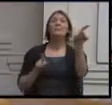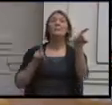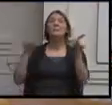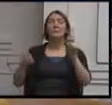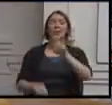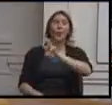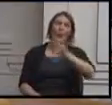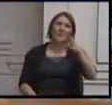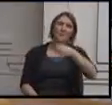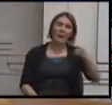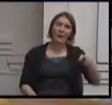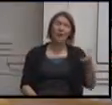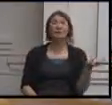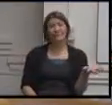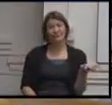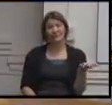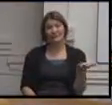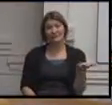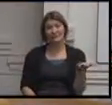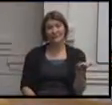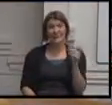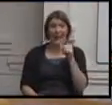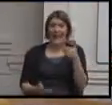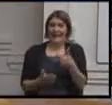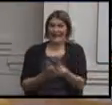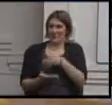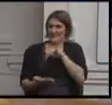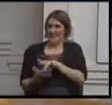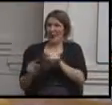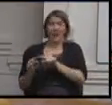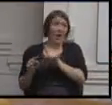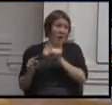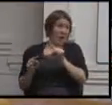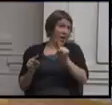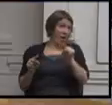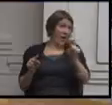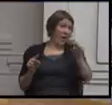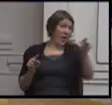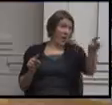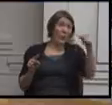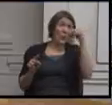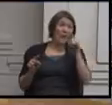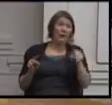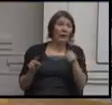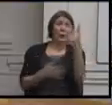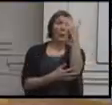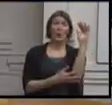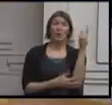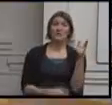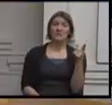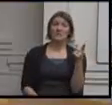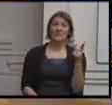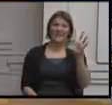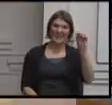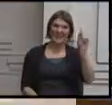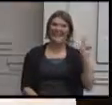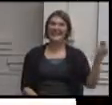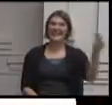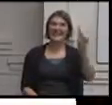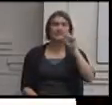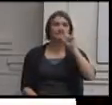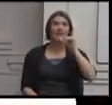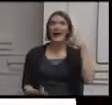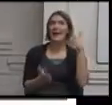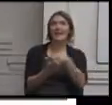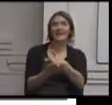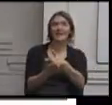west Brattleboro, in the sort of more remote and more rural sections. There are 50 of those locations